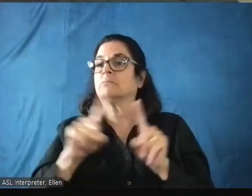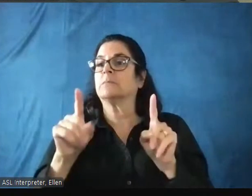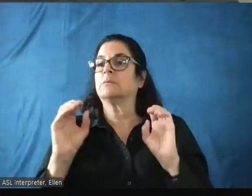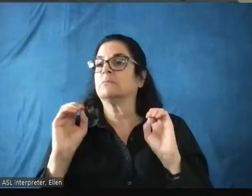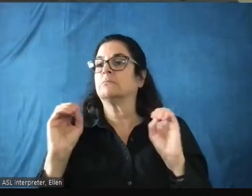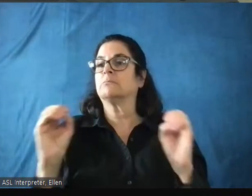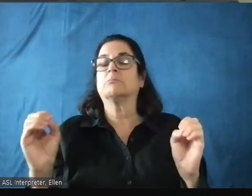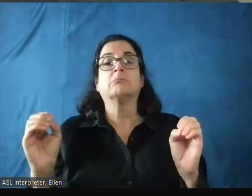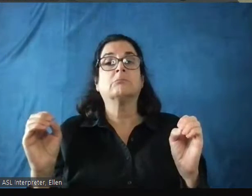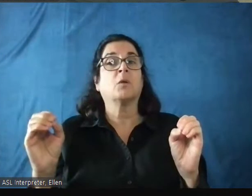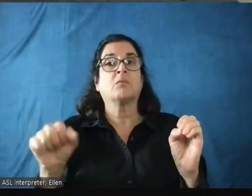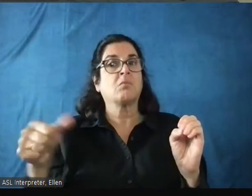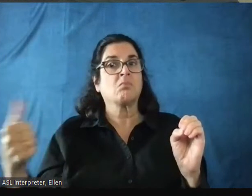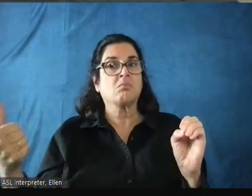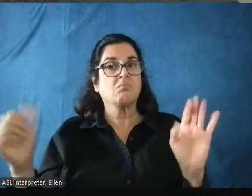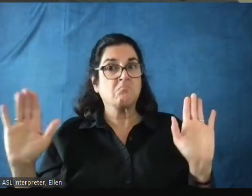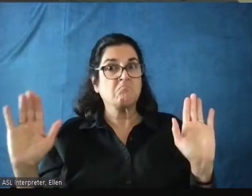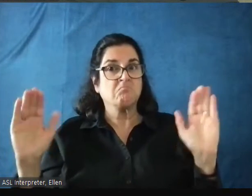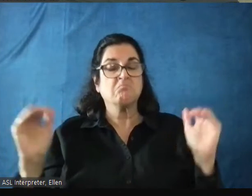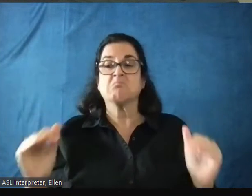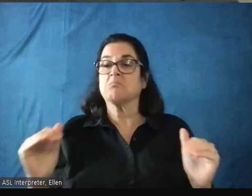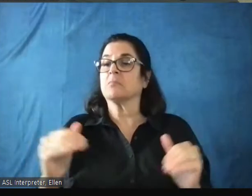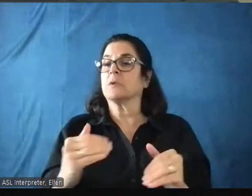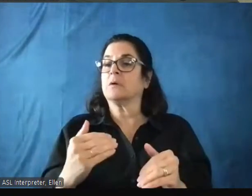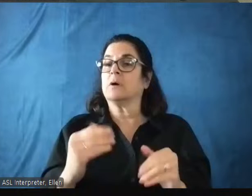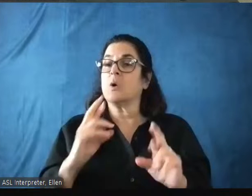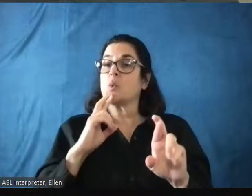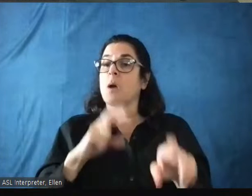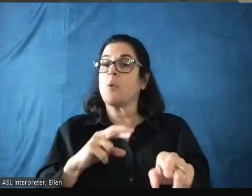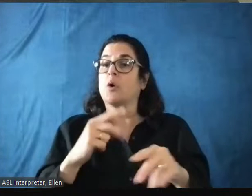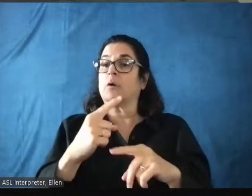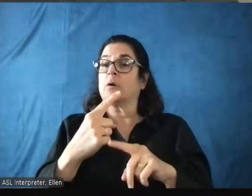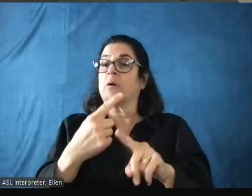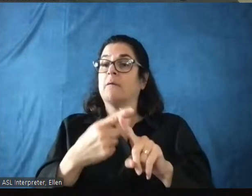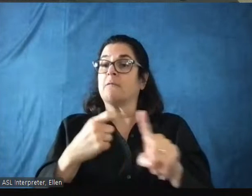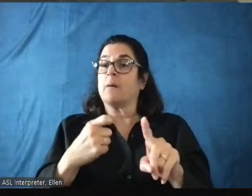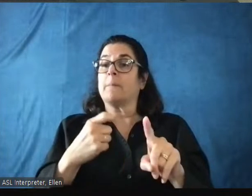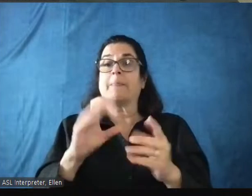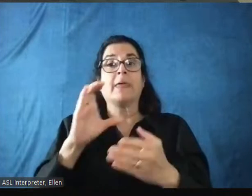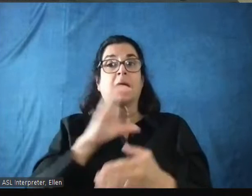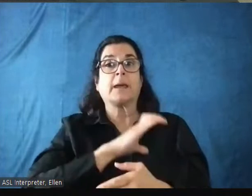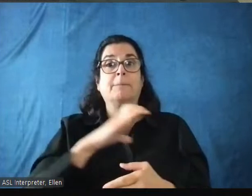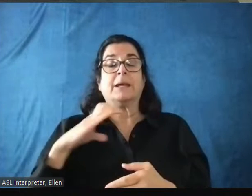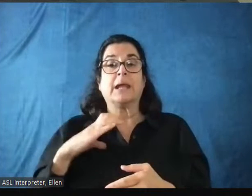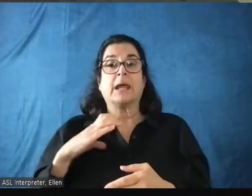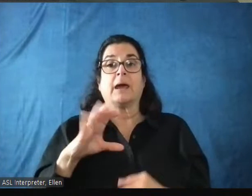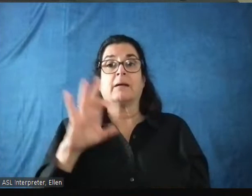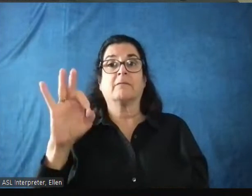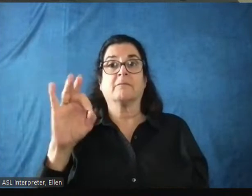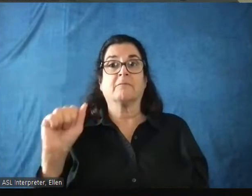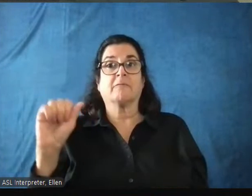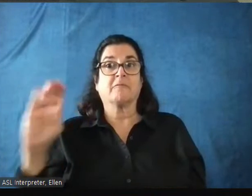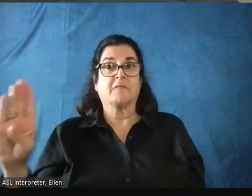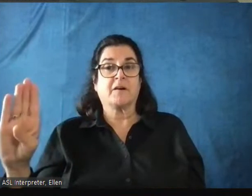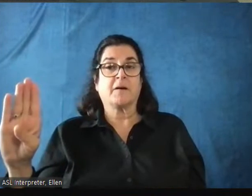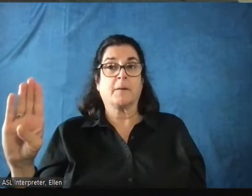Our next order of business is a report from the Committee on Finance, Audit, and Budget. Director Jakes.